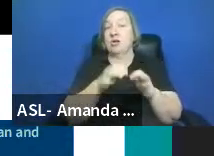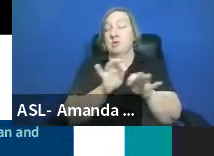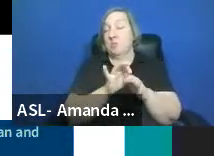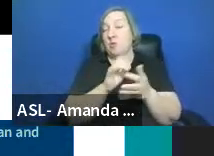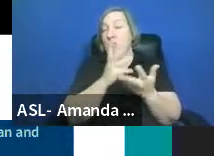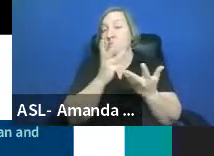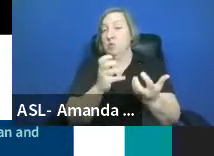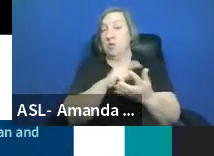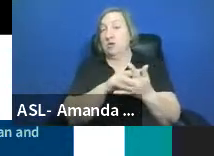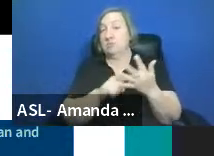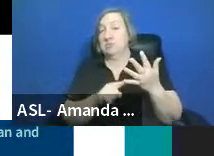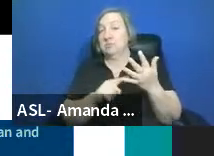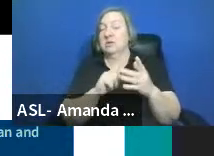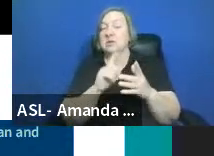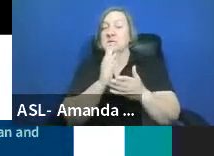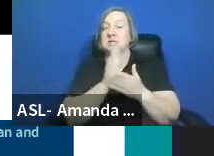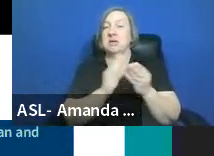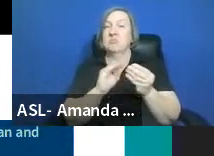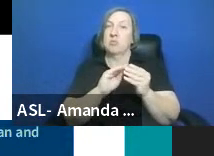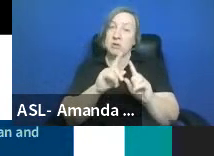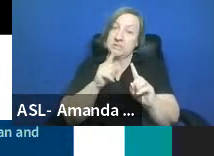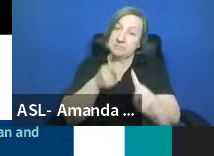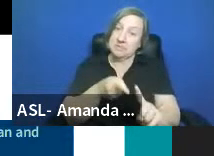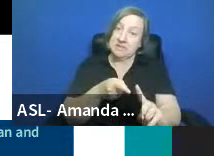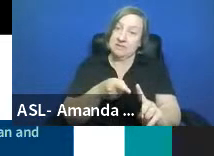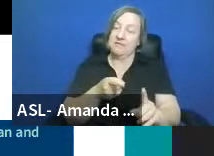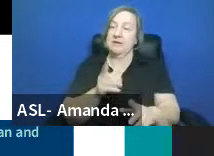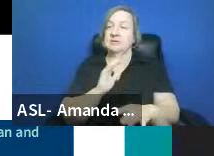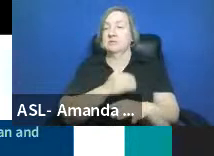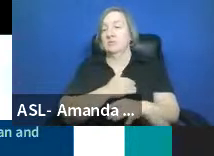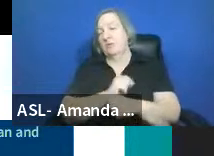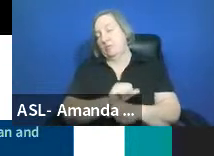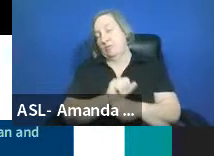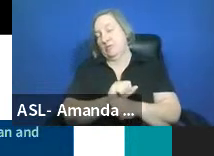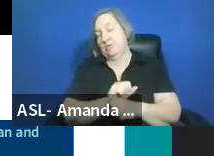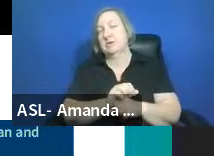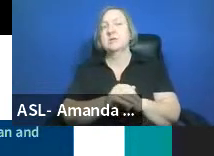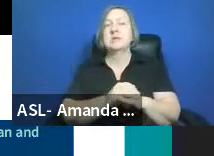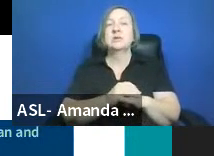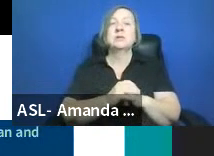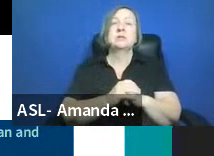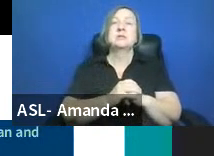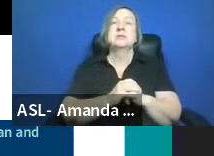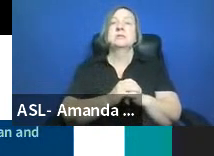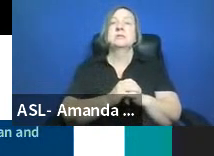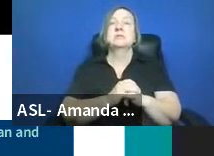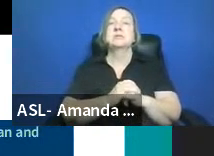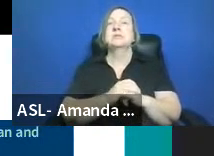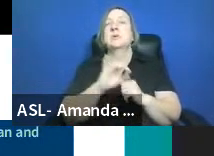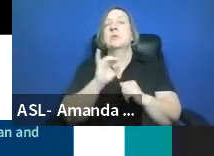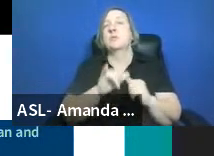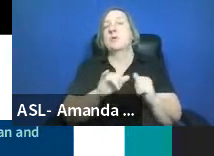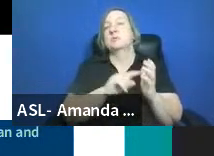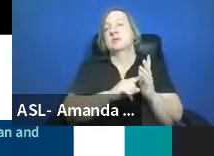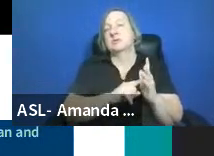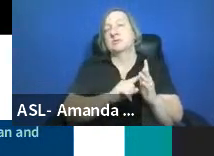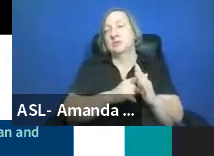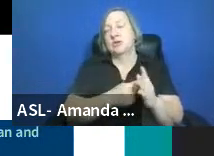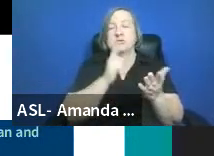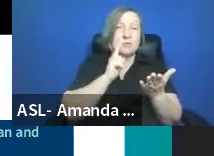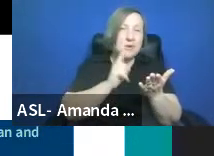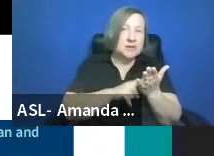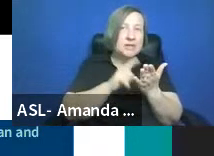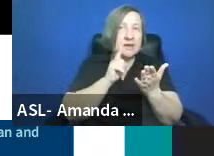but some of them are much more specific to what we would be doing. So these are starting to identify some that